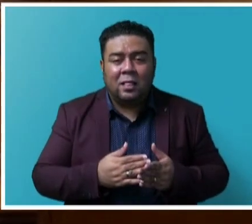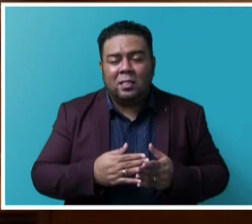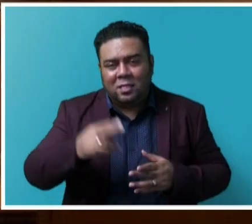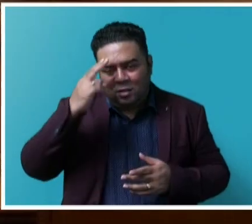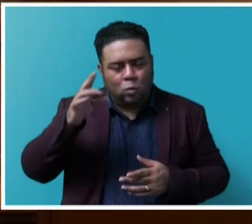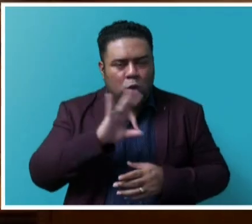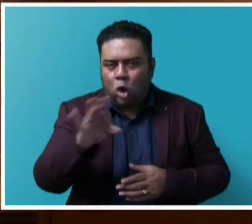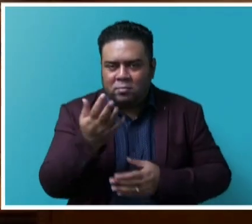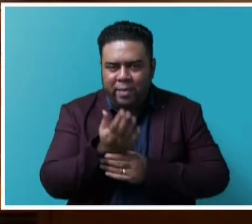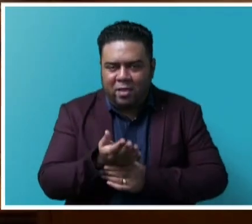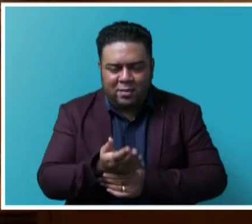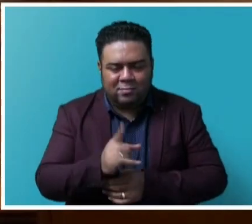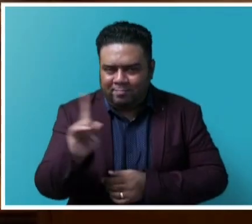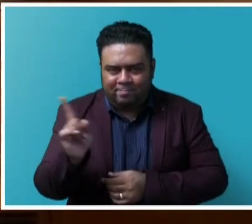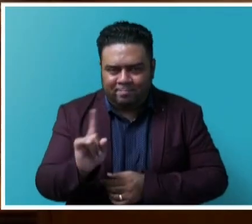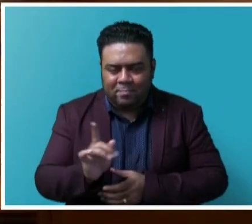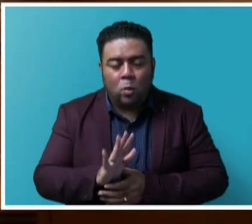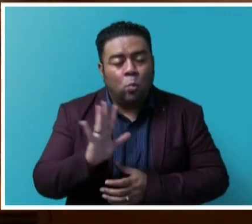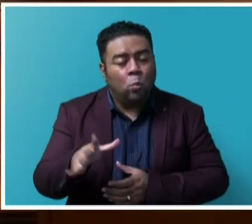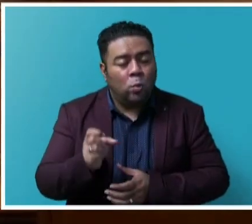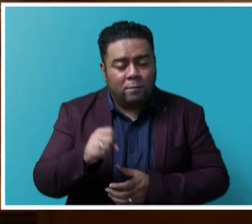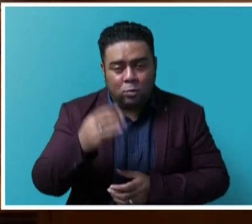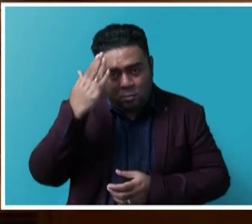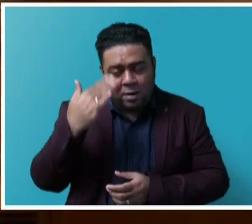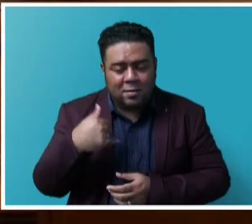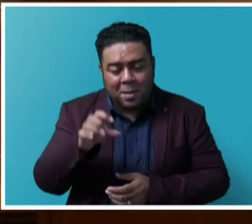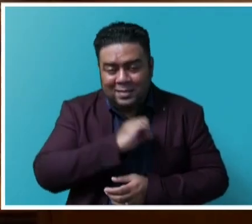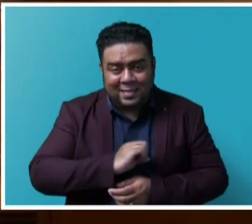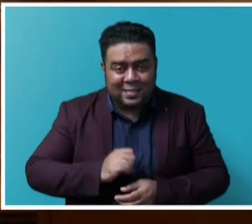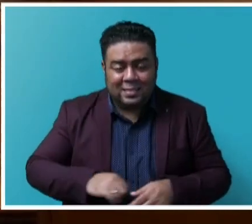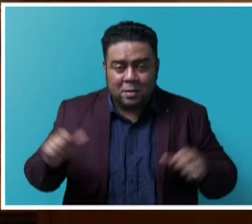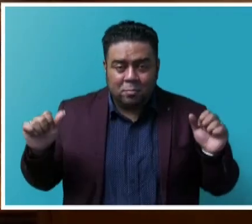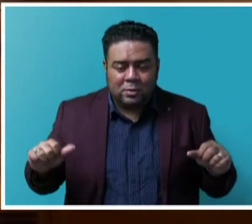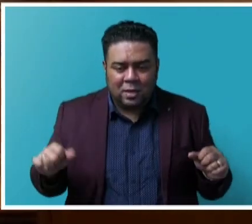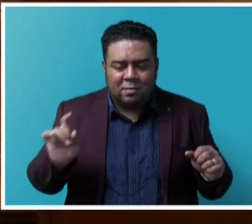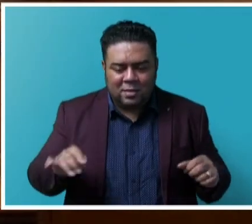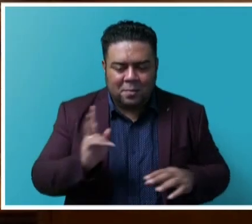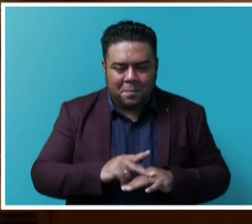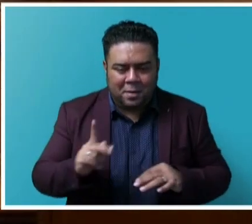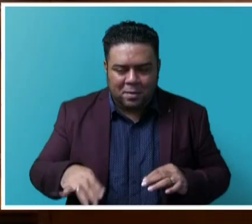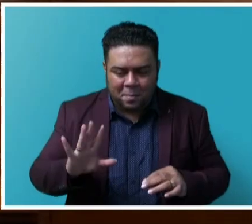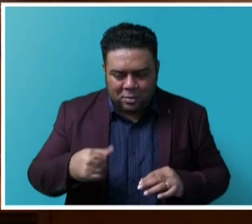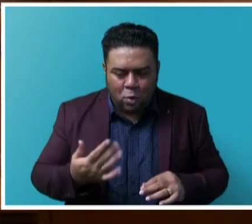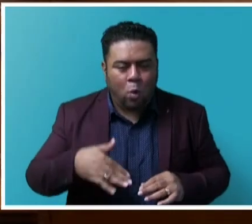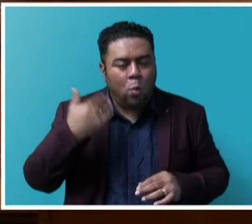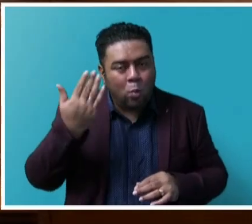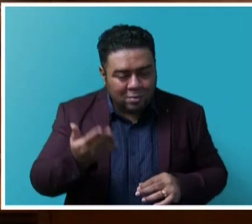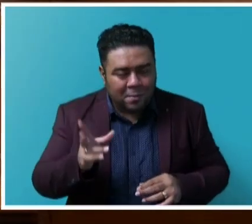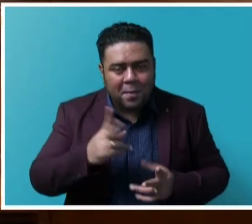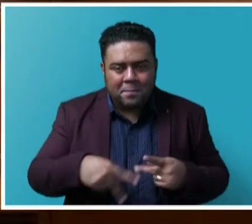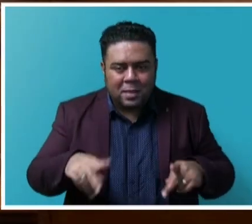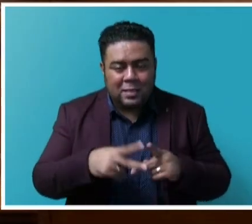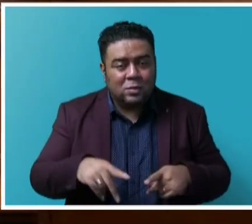beggars. We have been reminded by His Excellency that this Parliament must always be a place